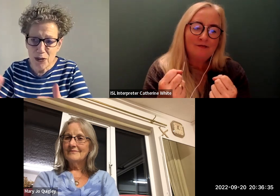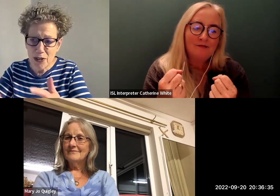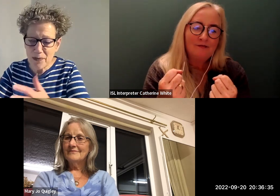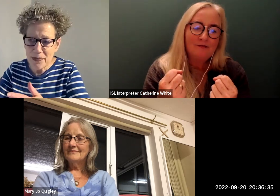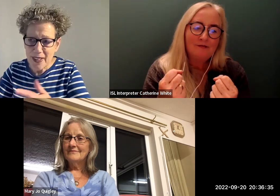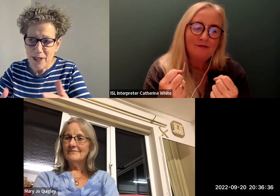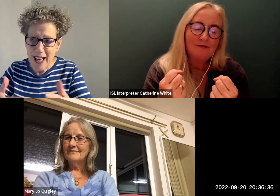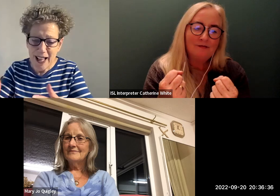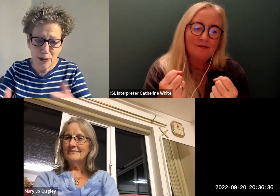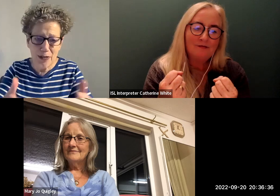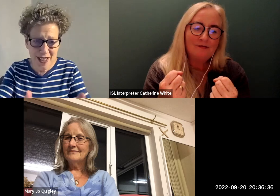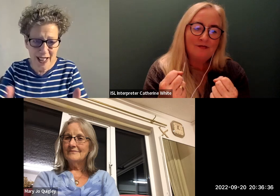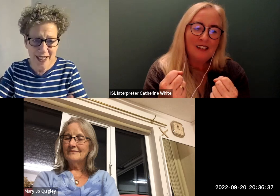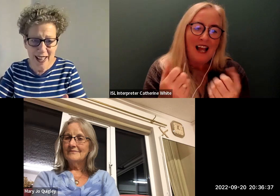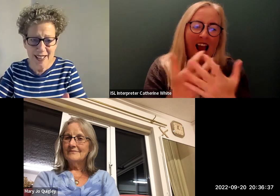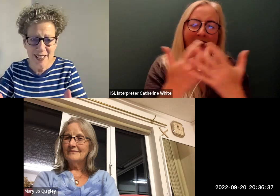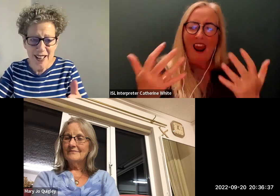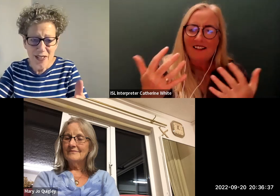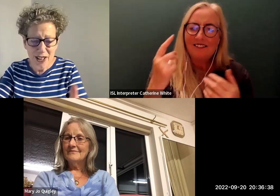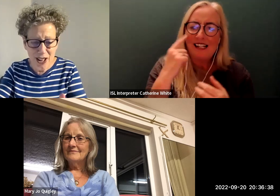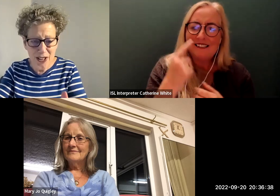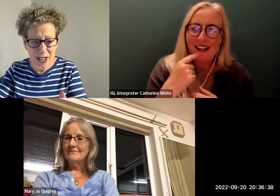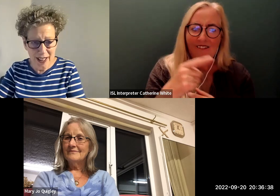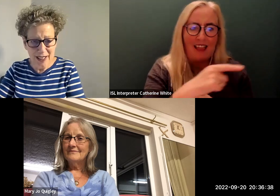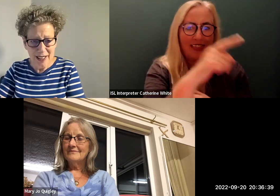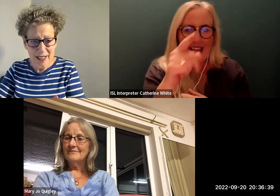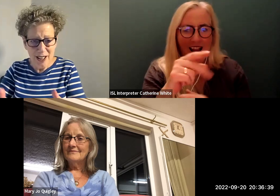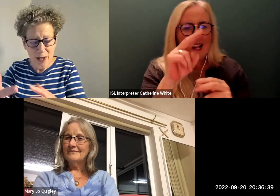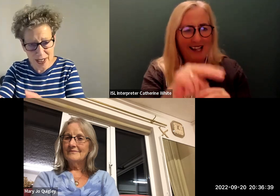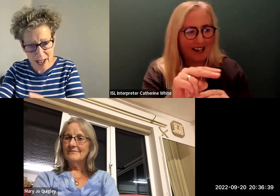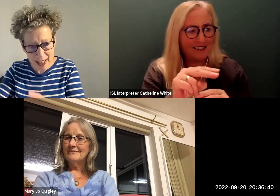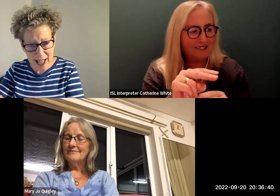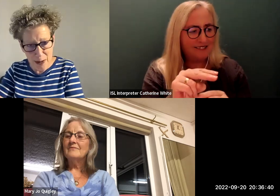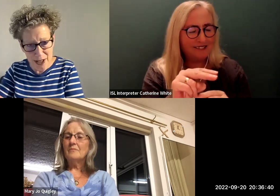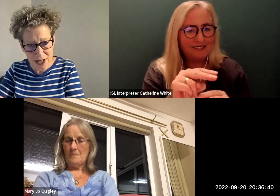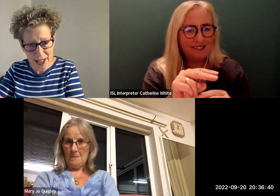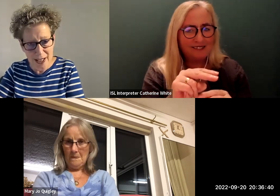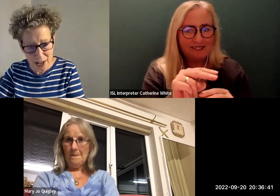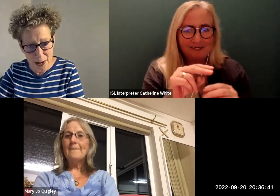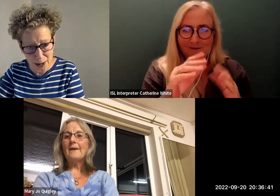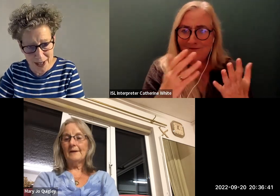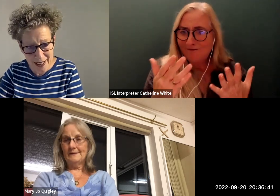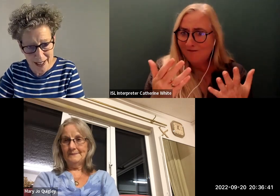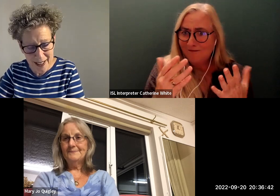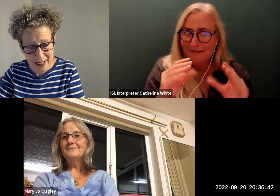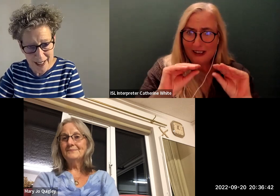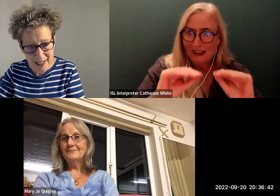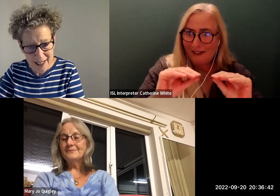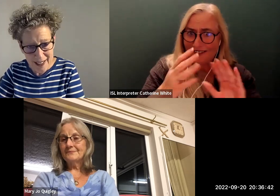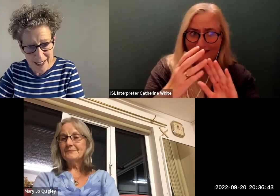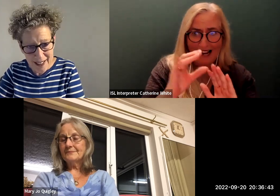could help facilitate the learning of sign language mm-hmm, in mm-hmm. schools.